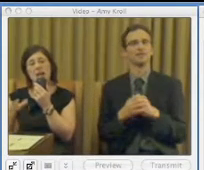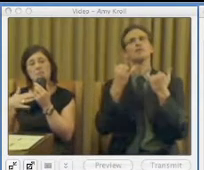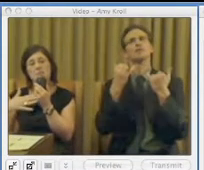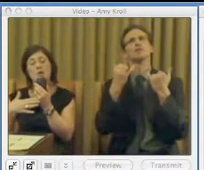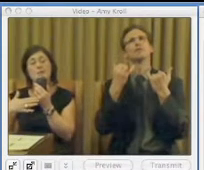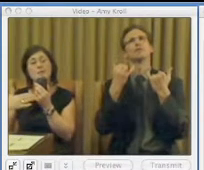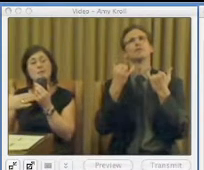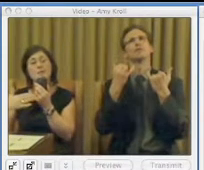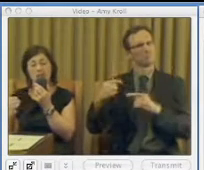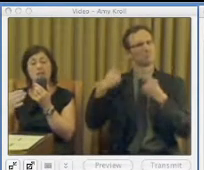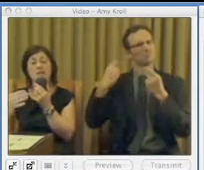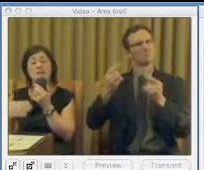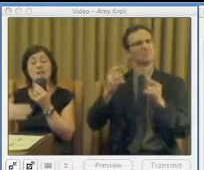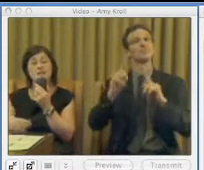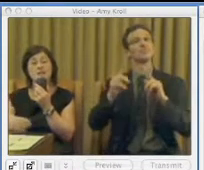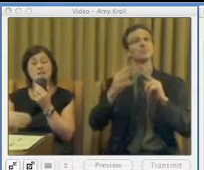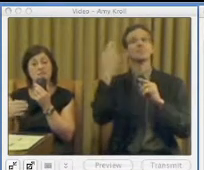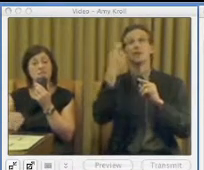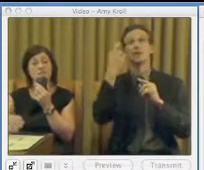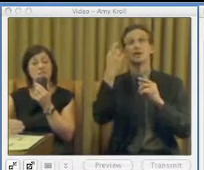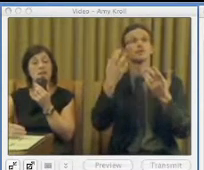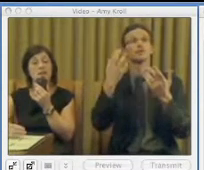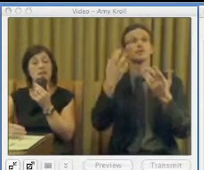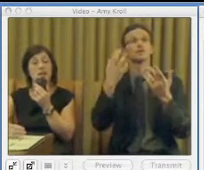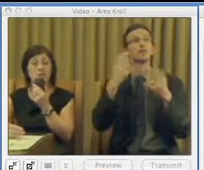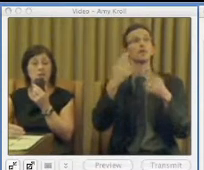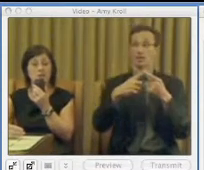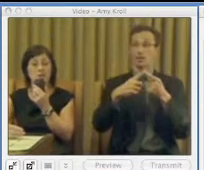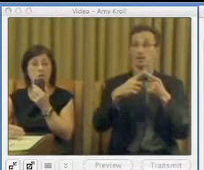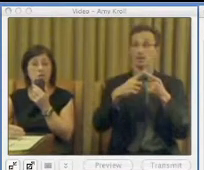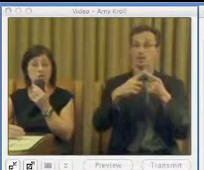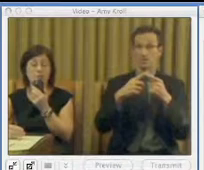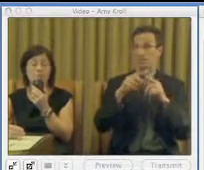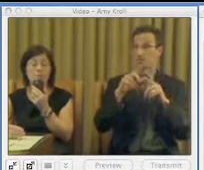People have started to acknowledge that proximity is